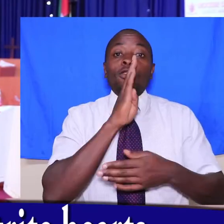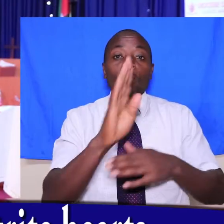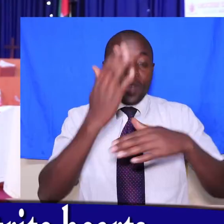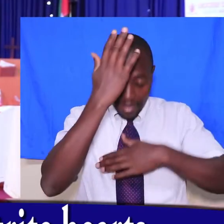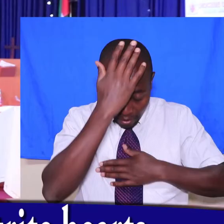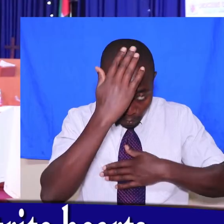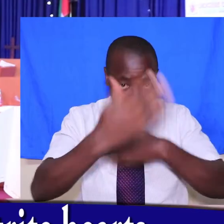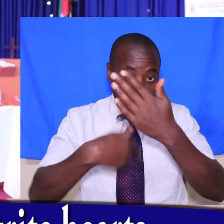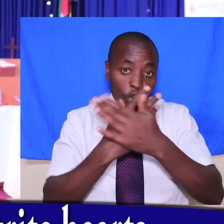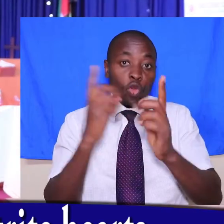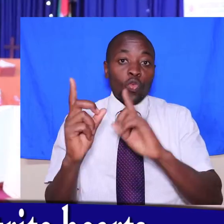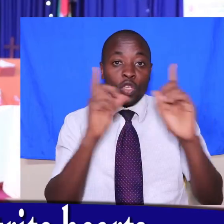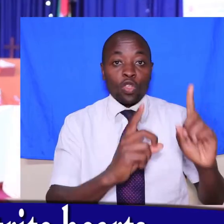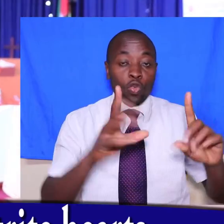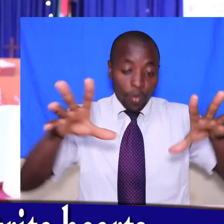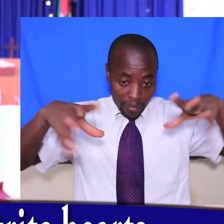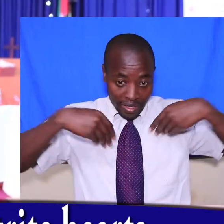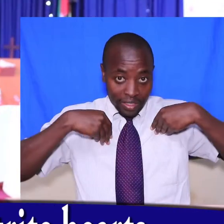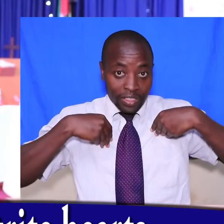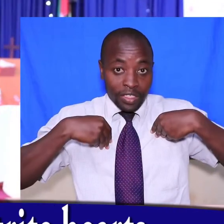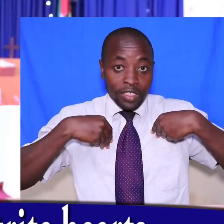all that we do, that we may receive